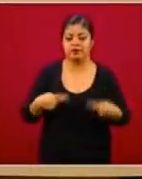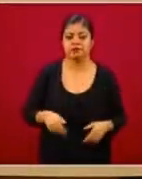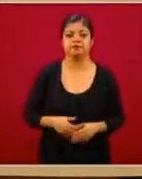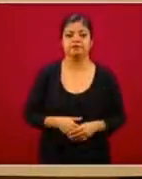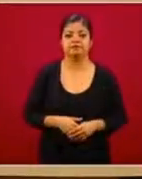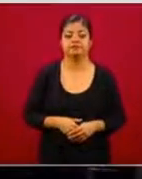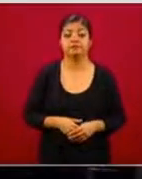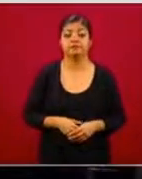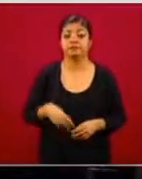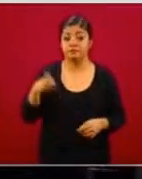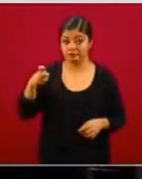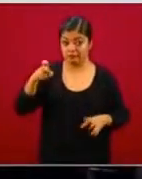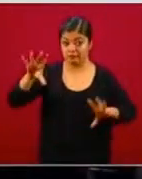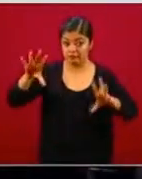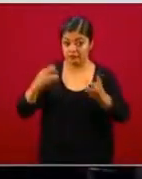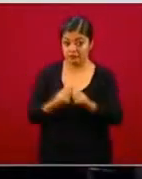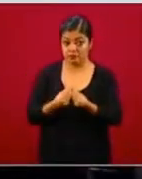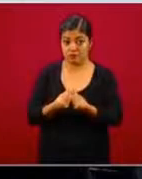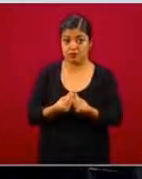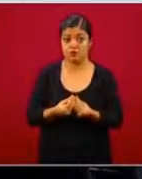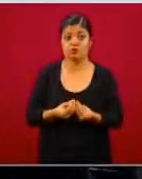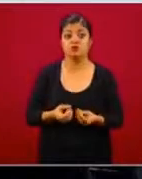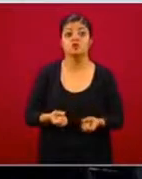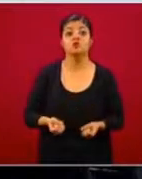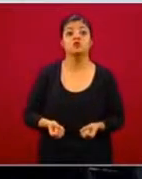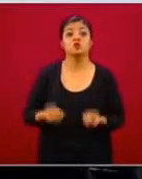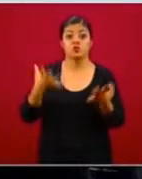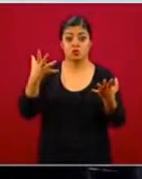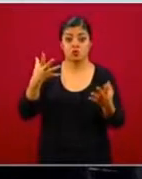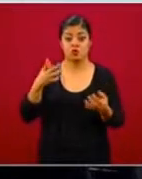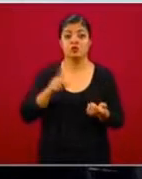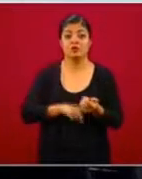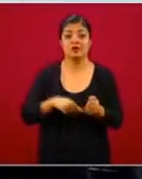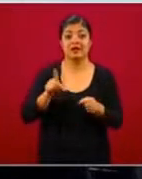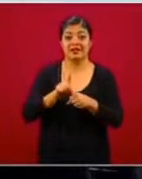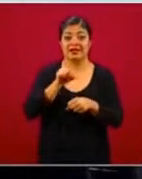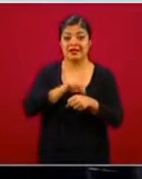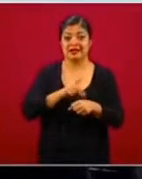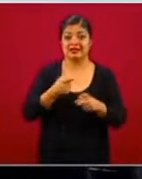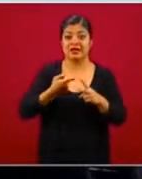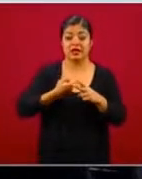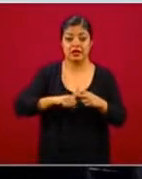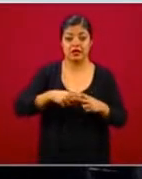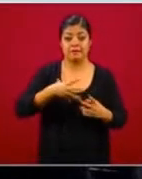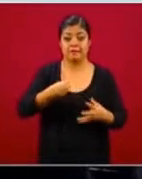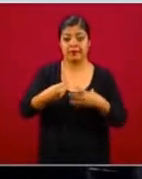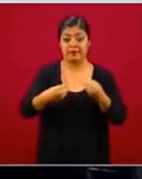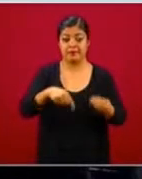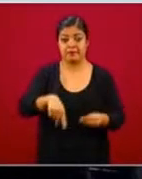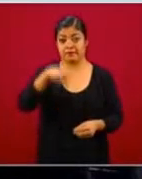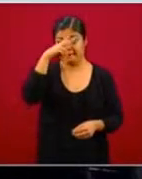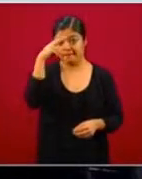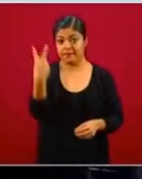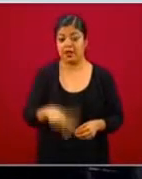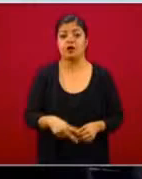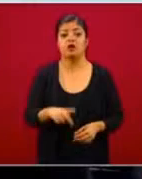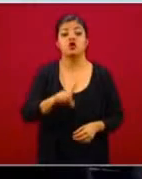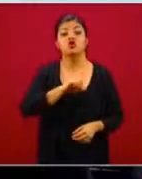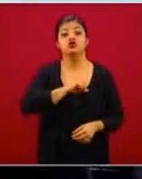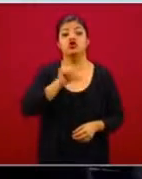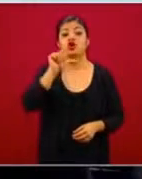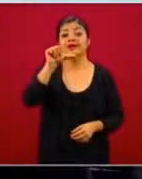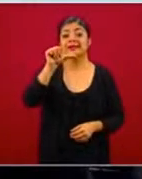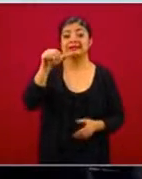that's considered a confirmed case of COVID-19. Nonetheless, out of this amount of cumulative cases